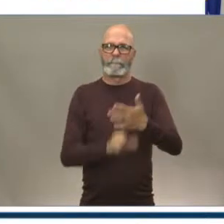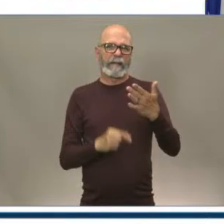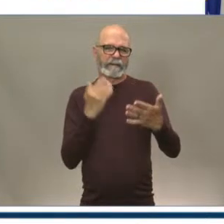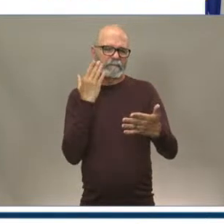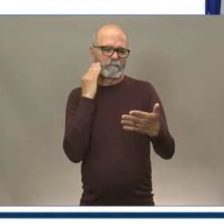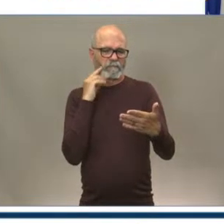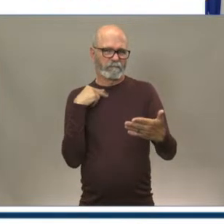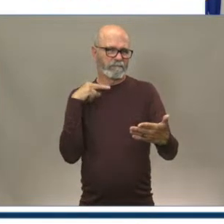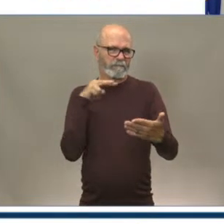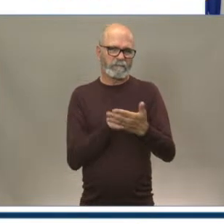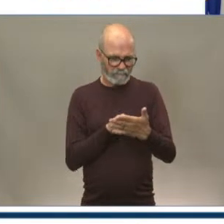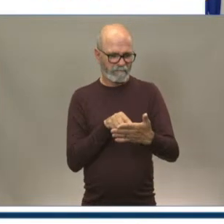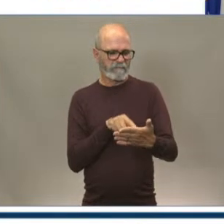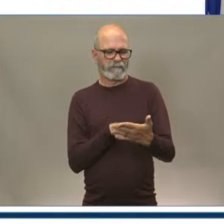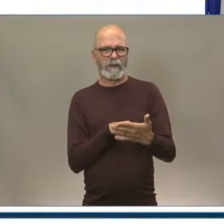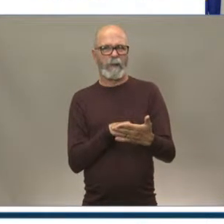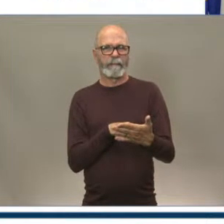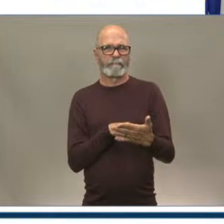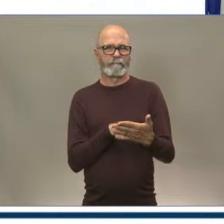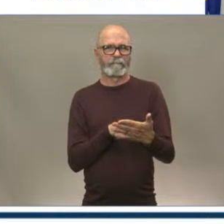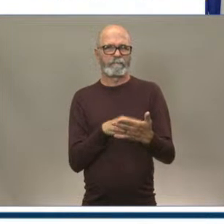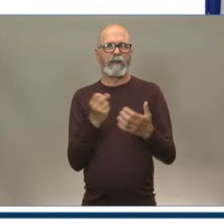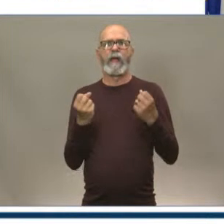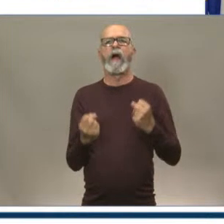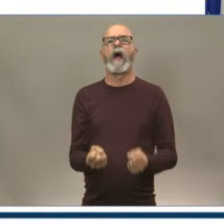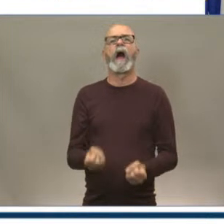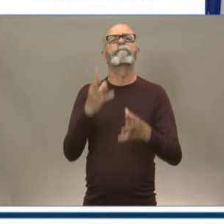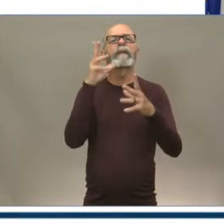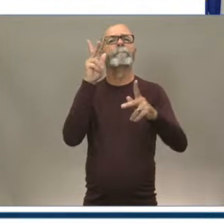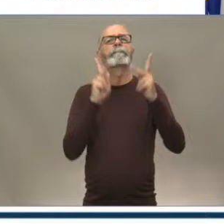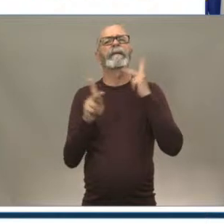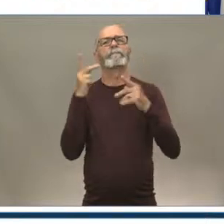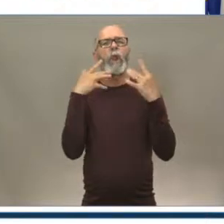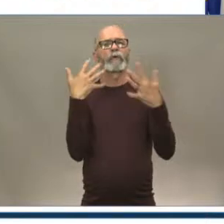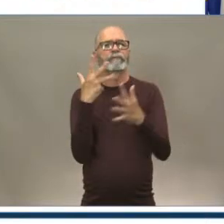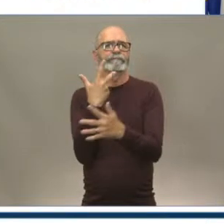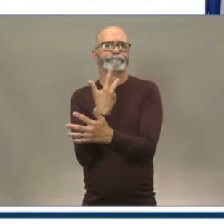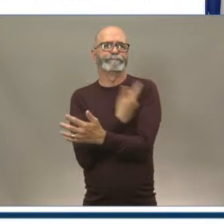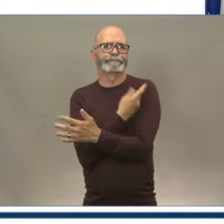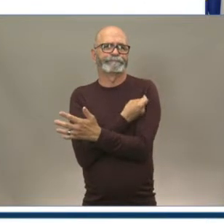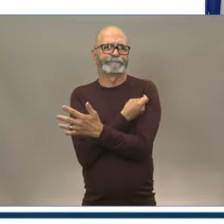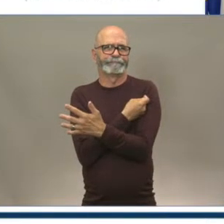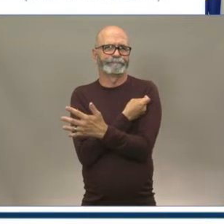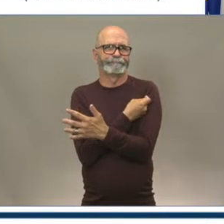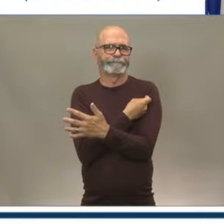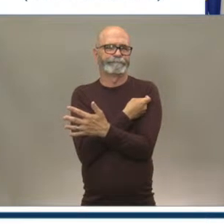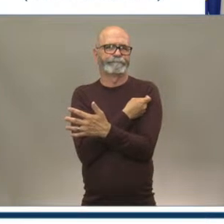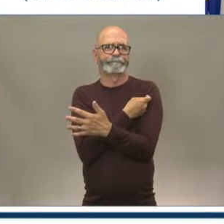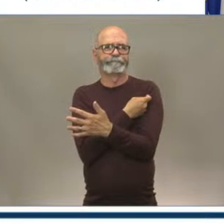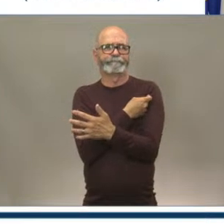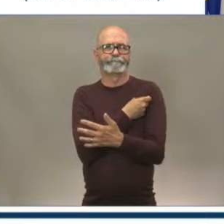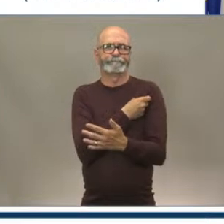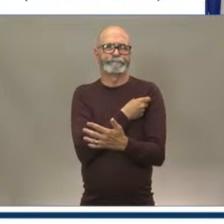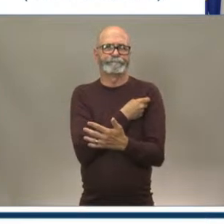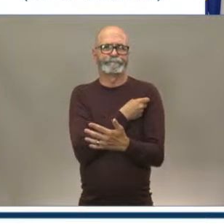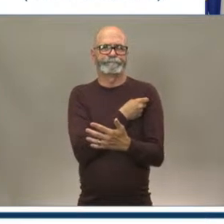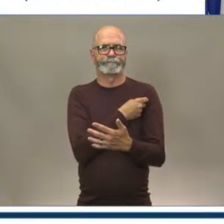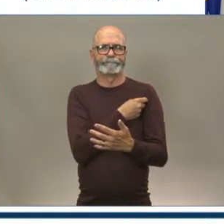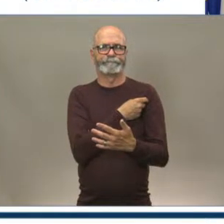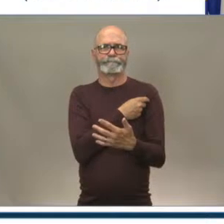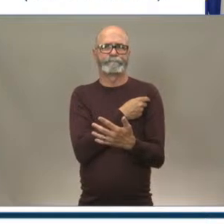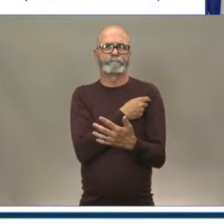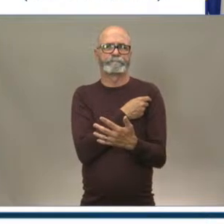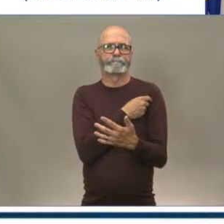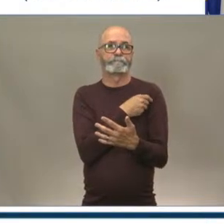about the number of people who have been vaccinated and what their potential to further spread the disease.